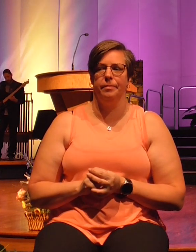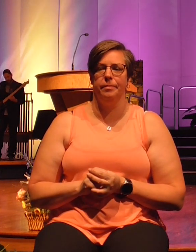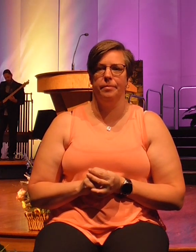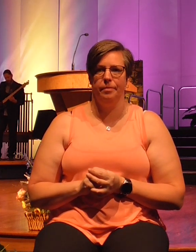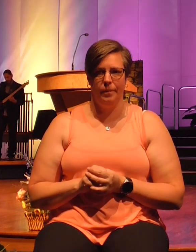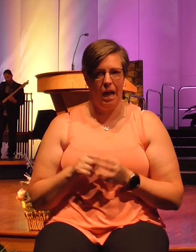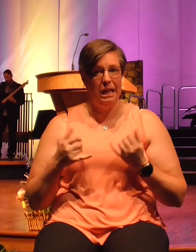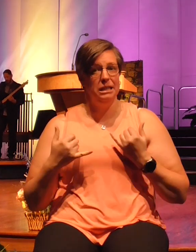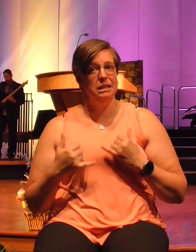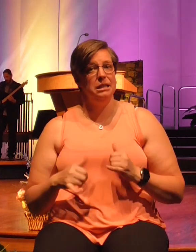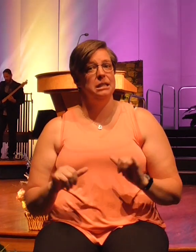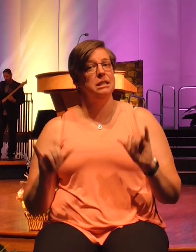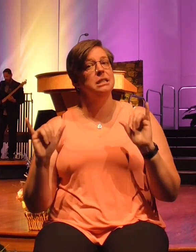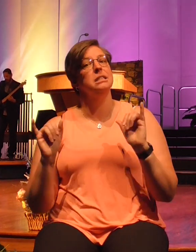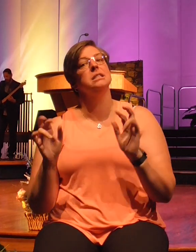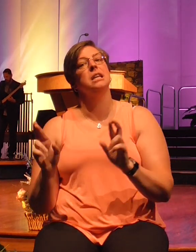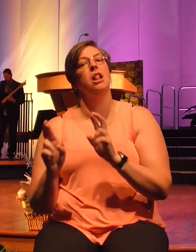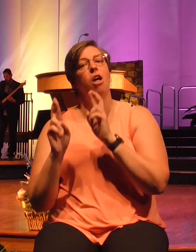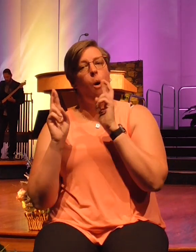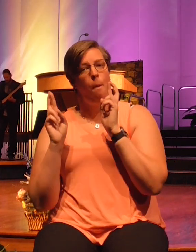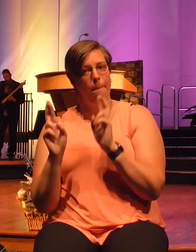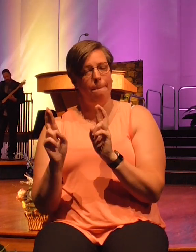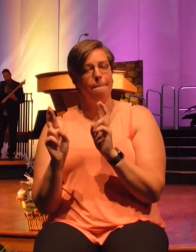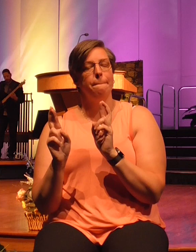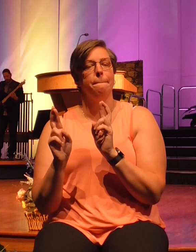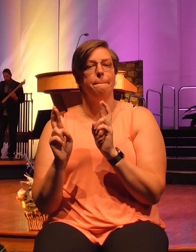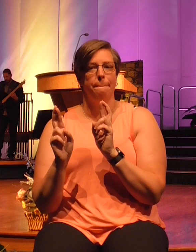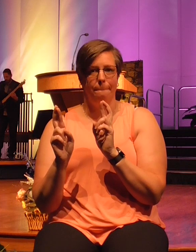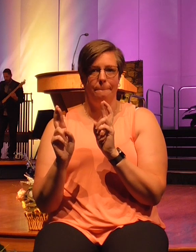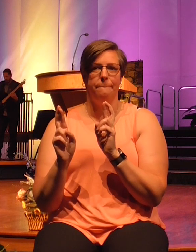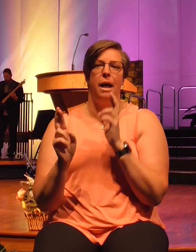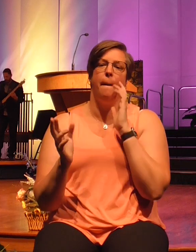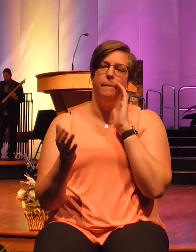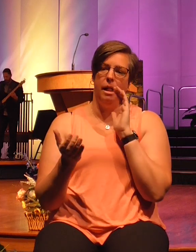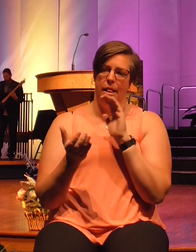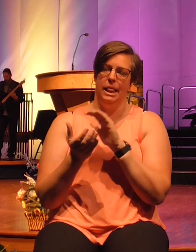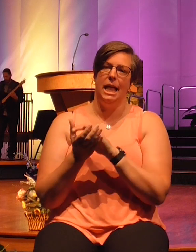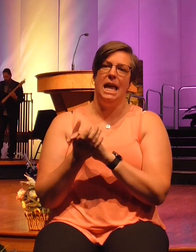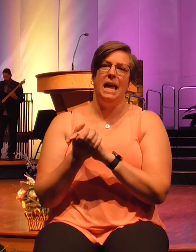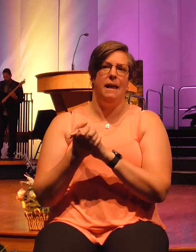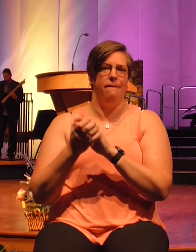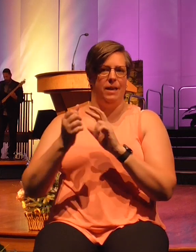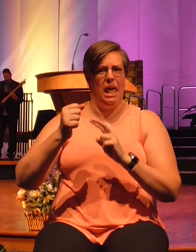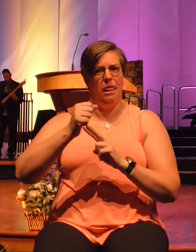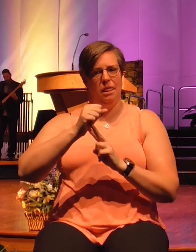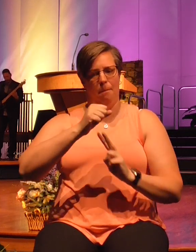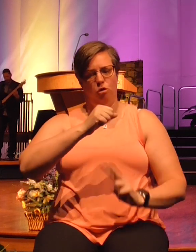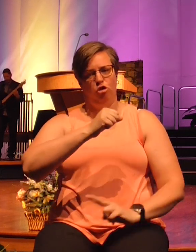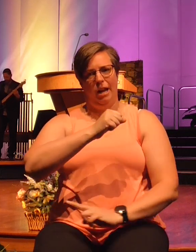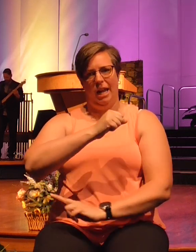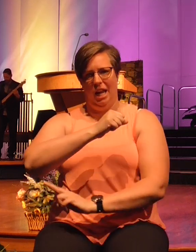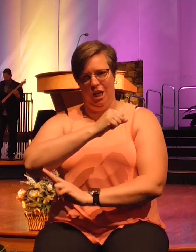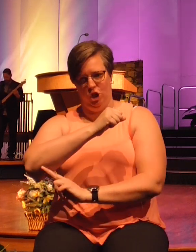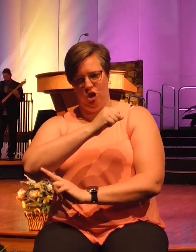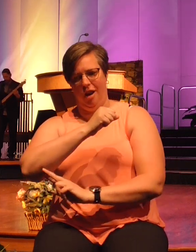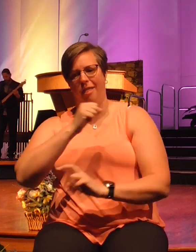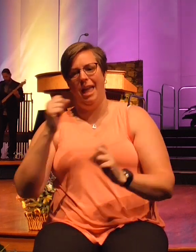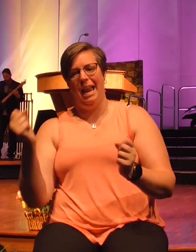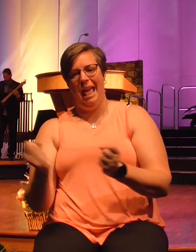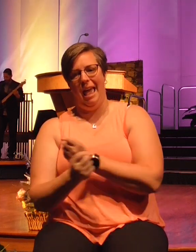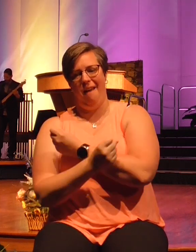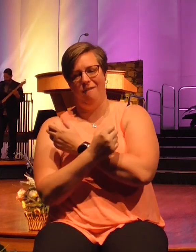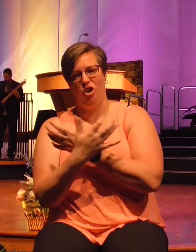There's still hope in this hook, belief in the bridge, that all of